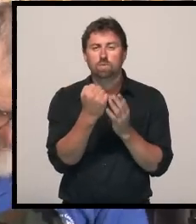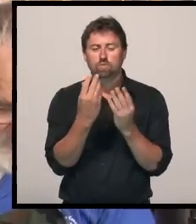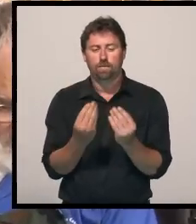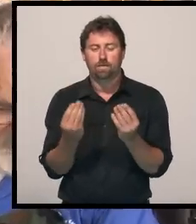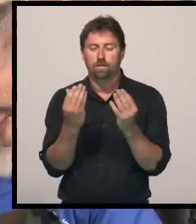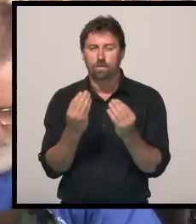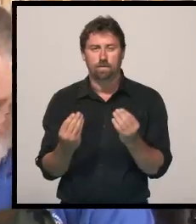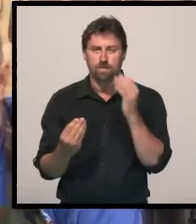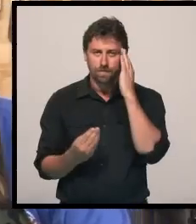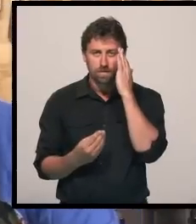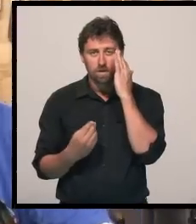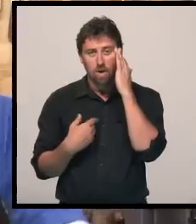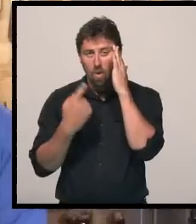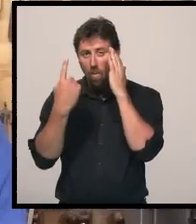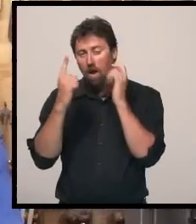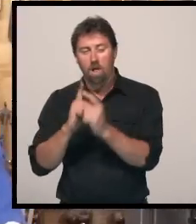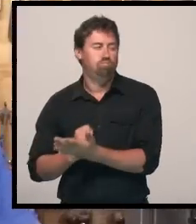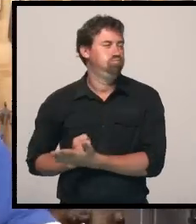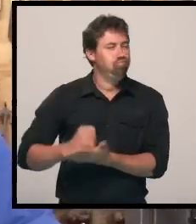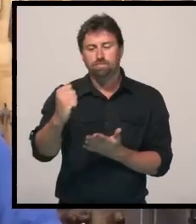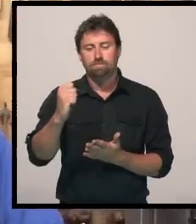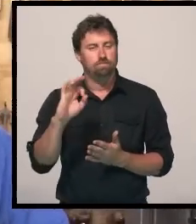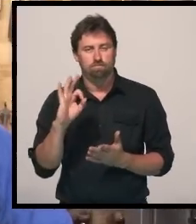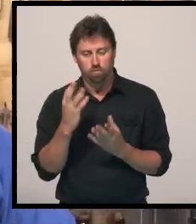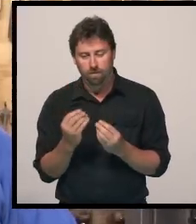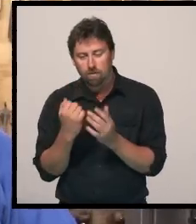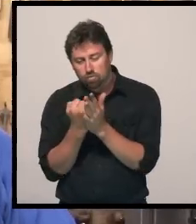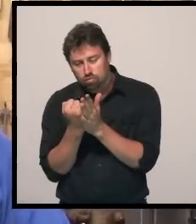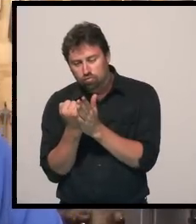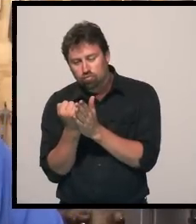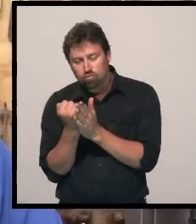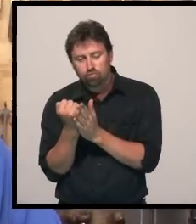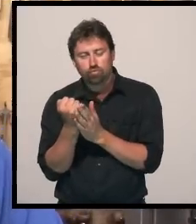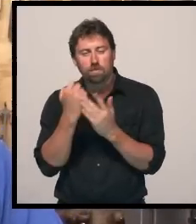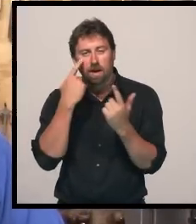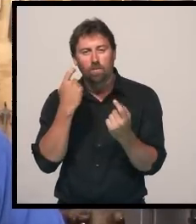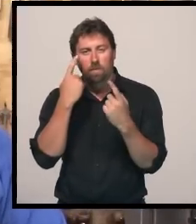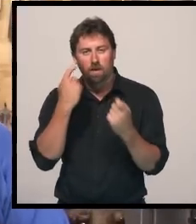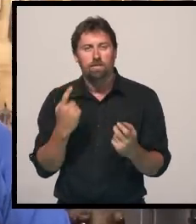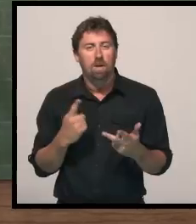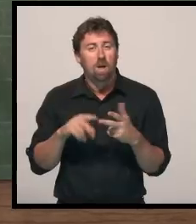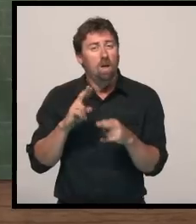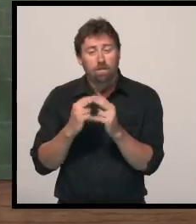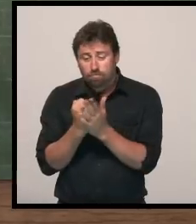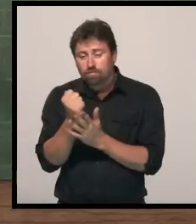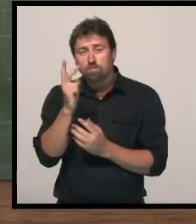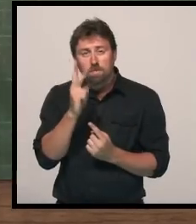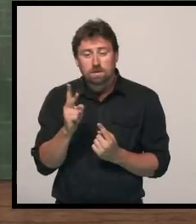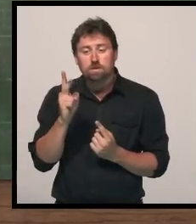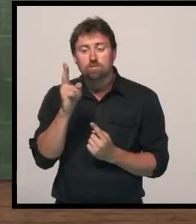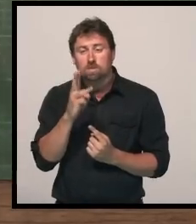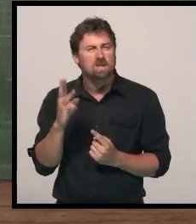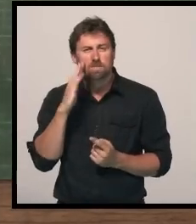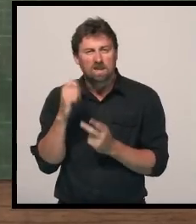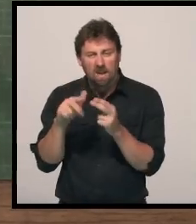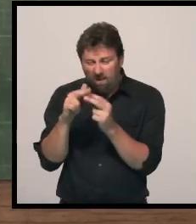one foul swoop. And it doesn't matter if you don't get everything out, because you can clean it up with a